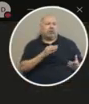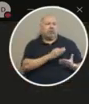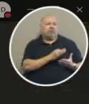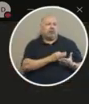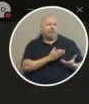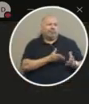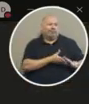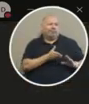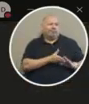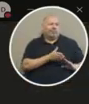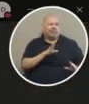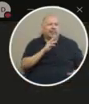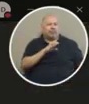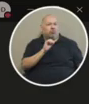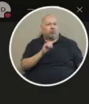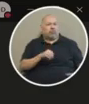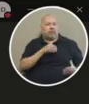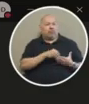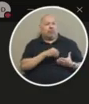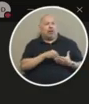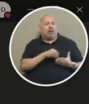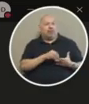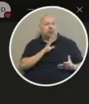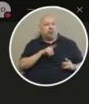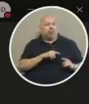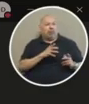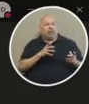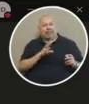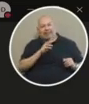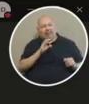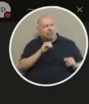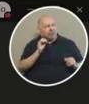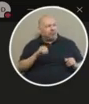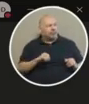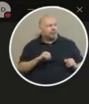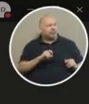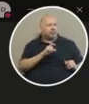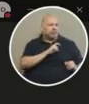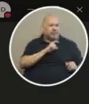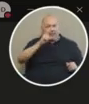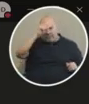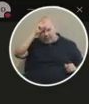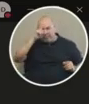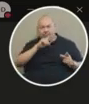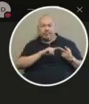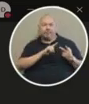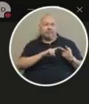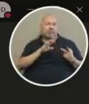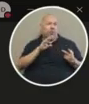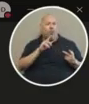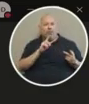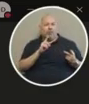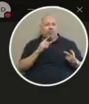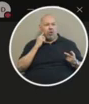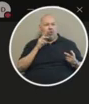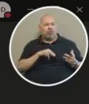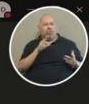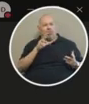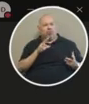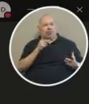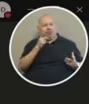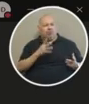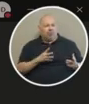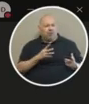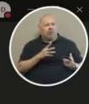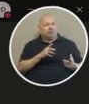which 60% of the budget, which we talk about a lot, 60% of the budget is police and fire. Or if you look at it as 3/4 of our